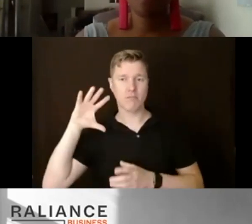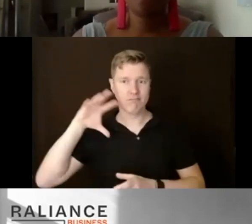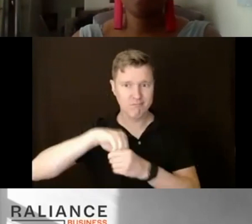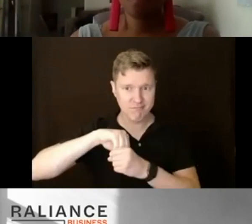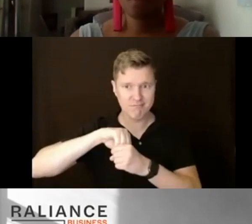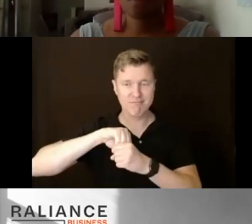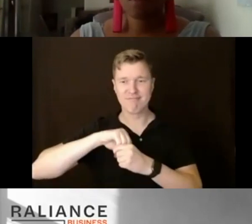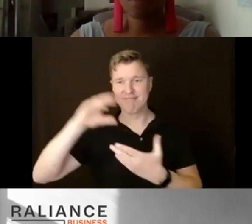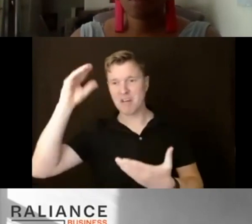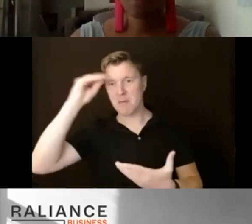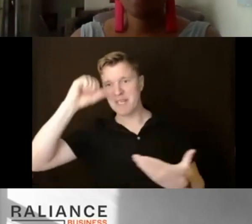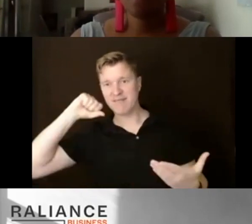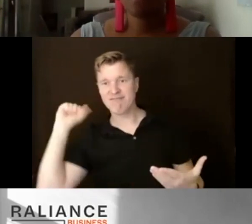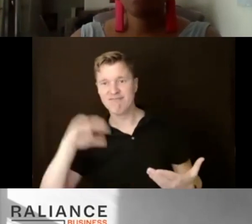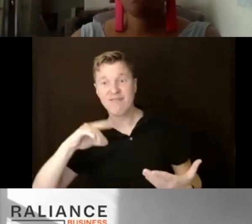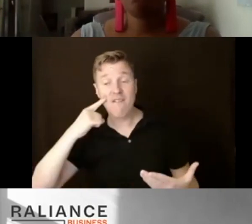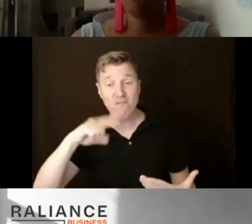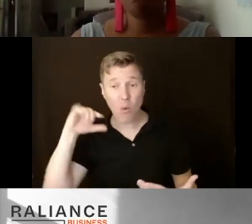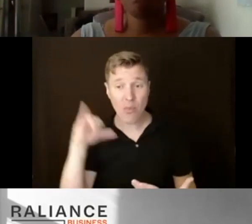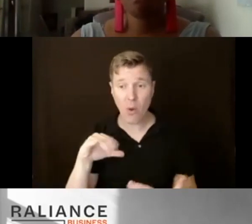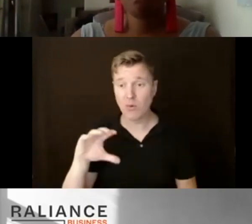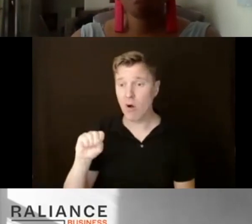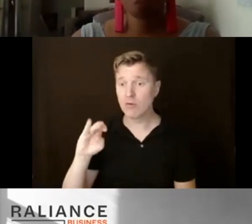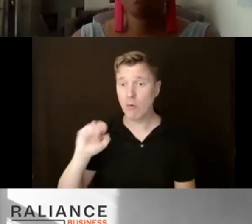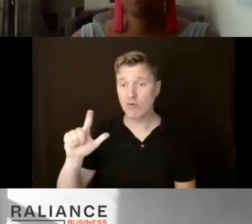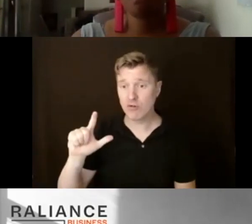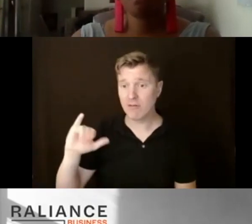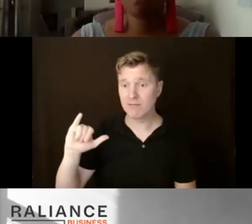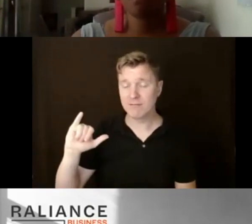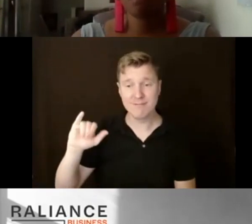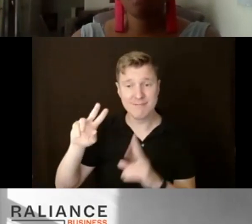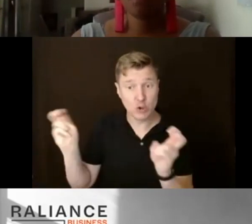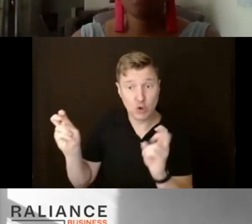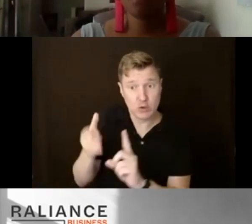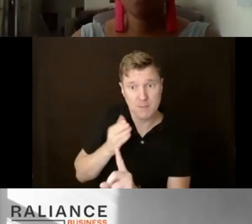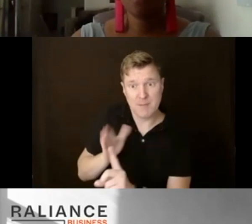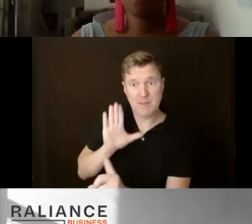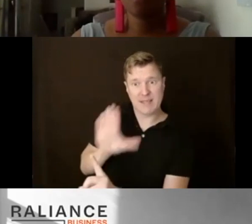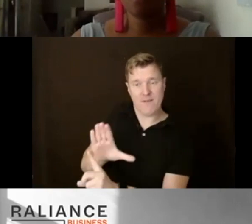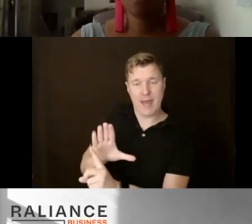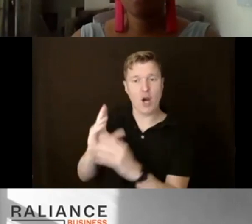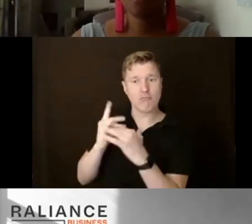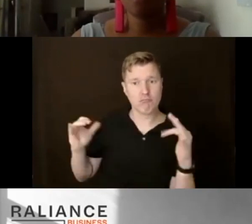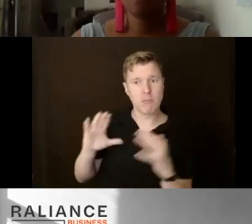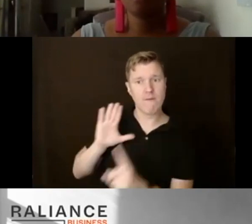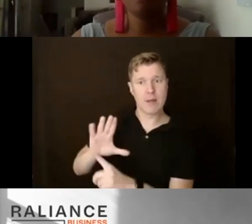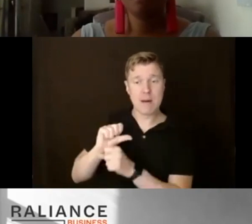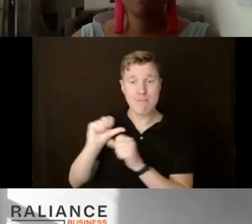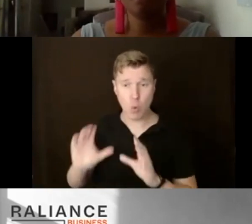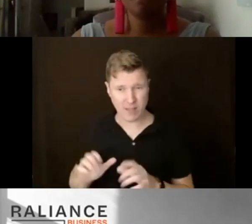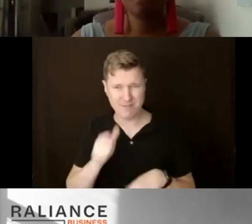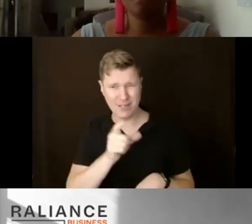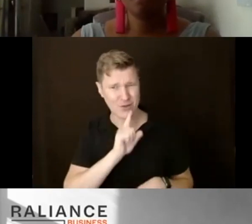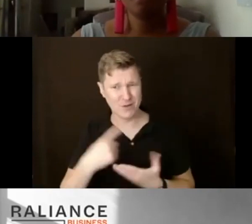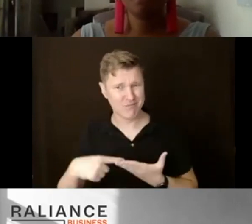in on social issues because of the different racial and social justice interests of their employees. So I don't know if you already talked about this, Yolanda, but you